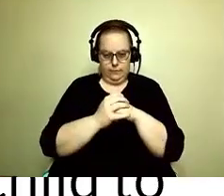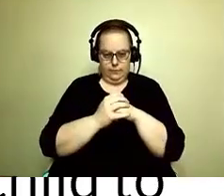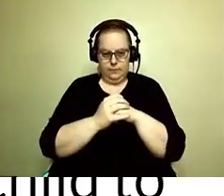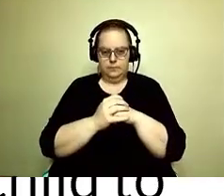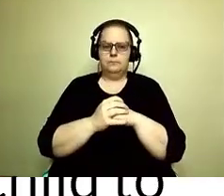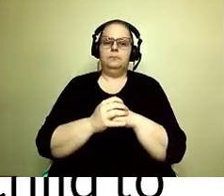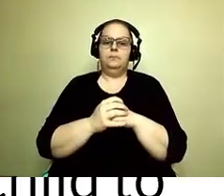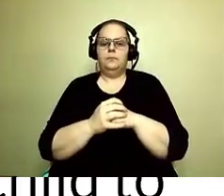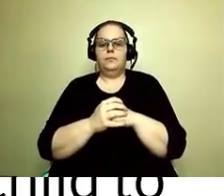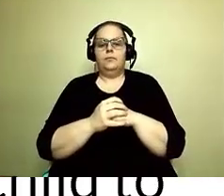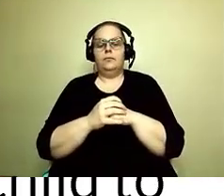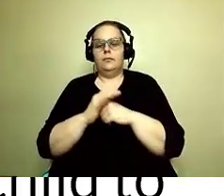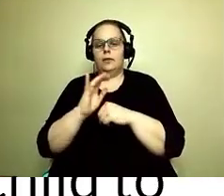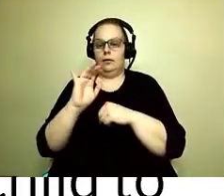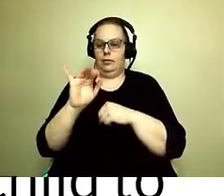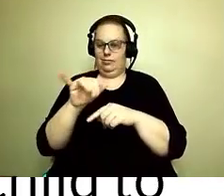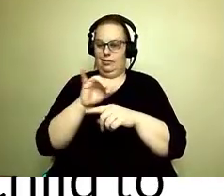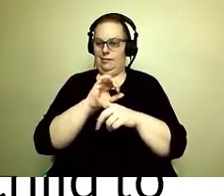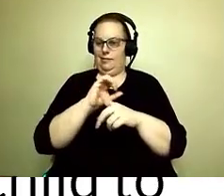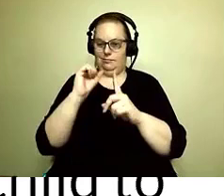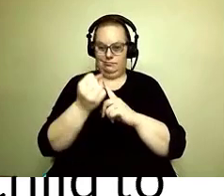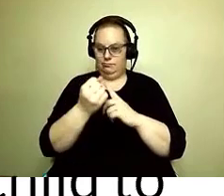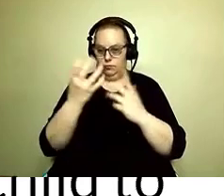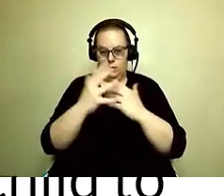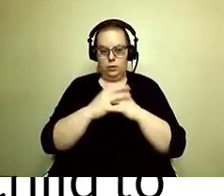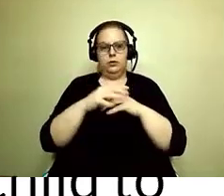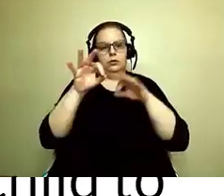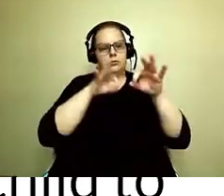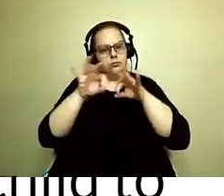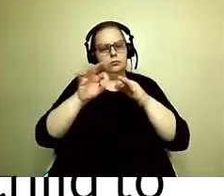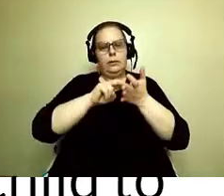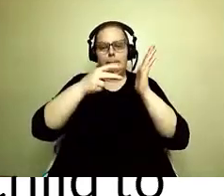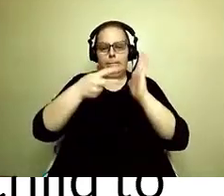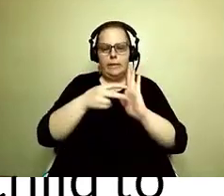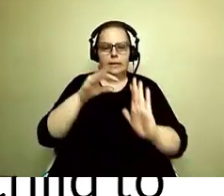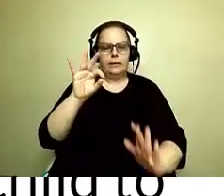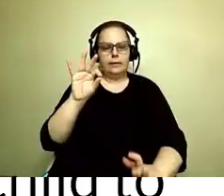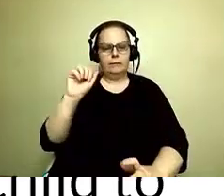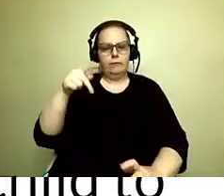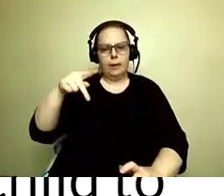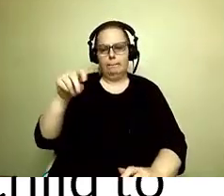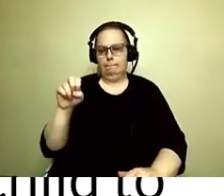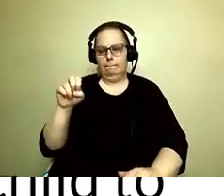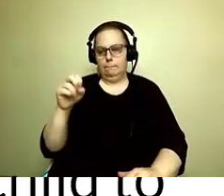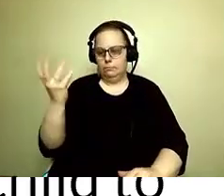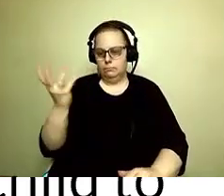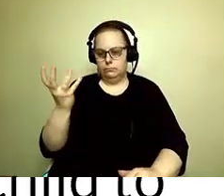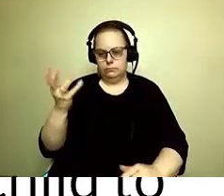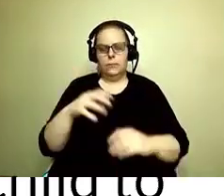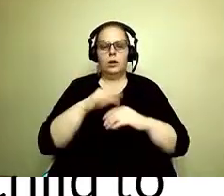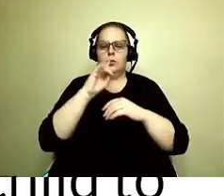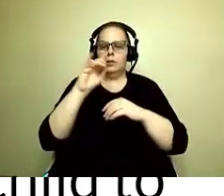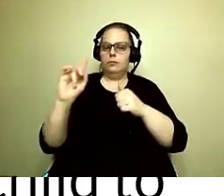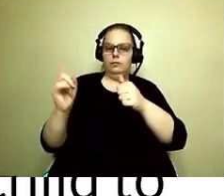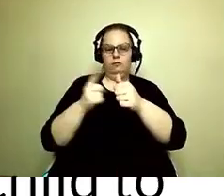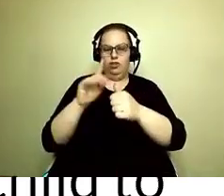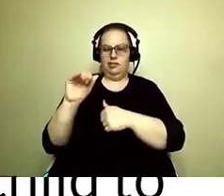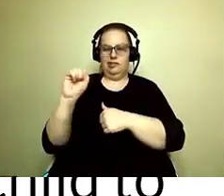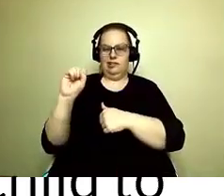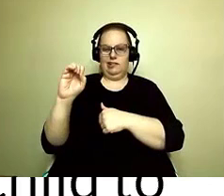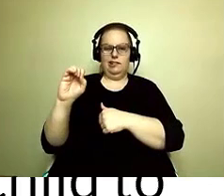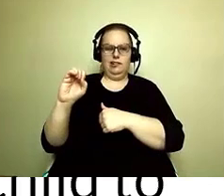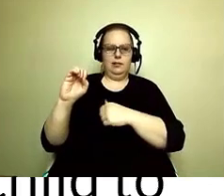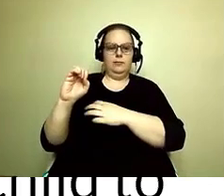addressed what is meant by FAPE. And it was the first case that sort of readdressed this issue in